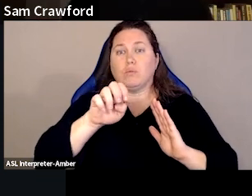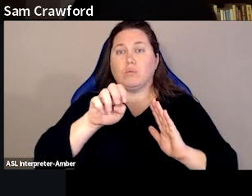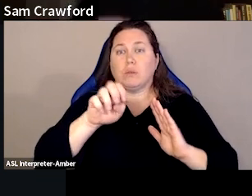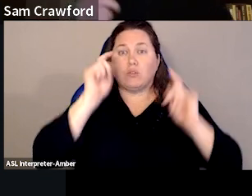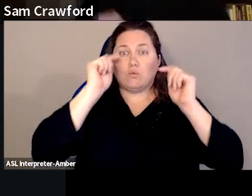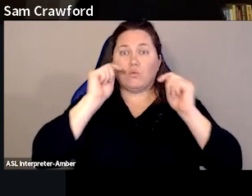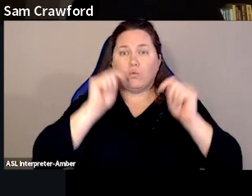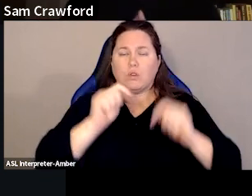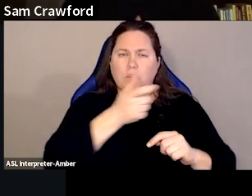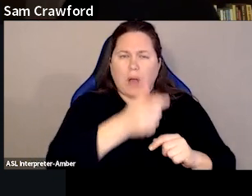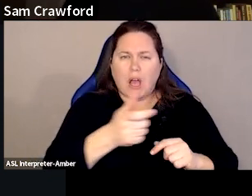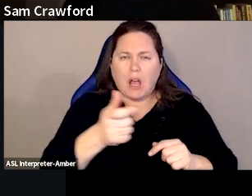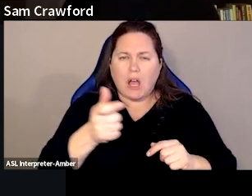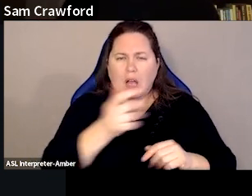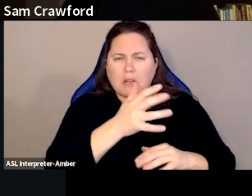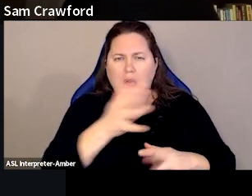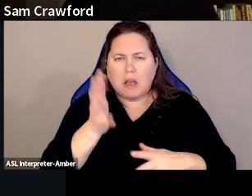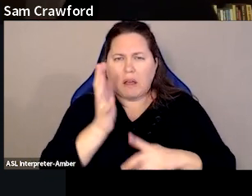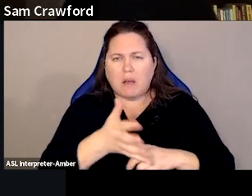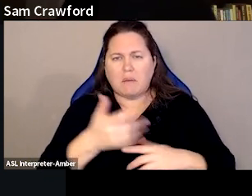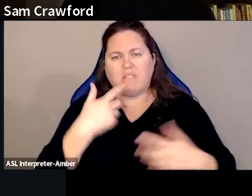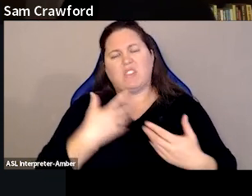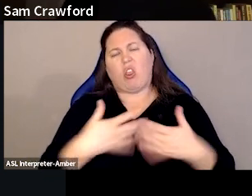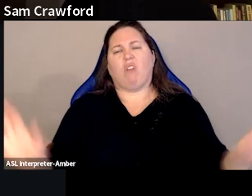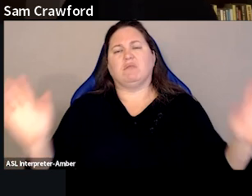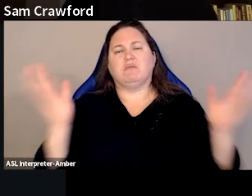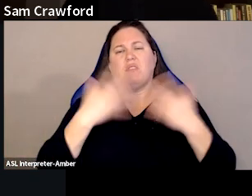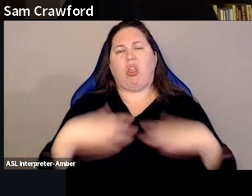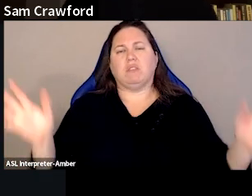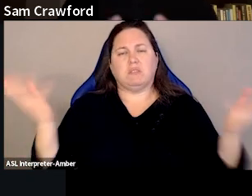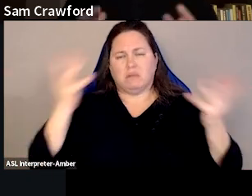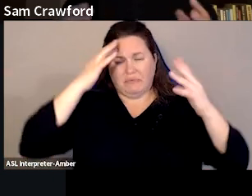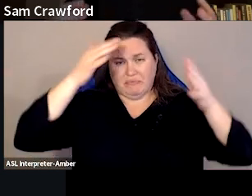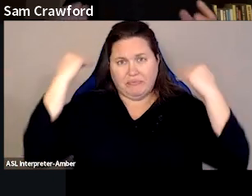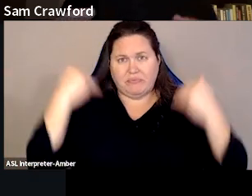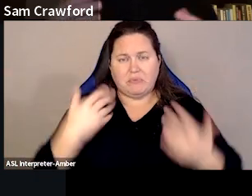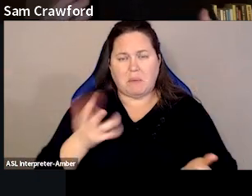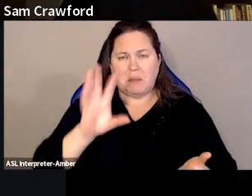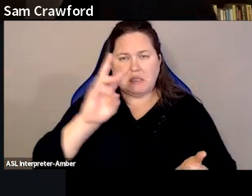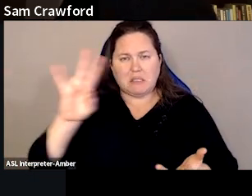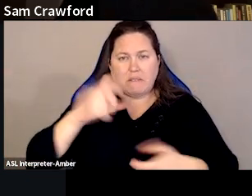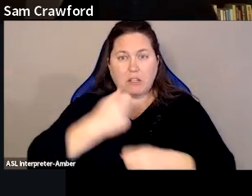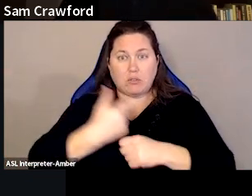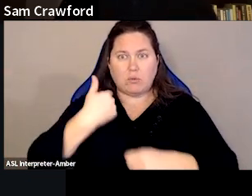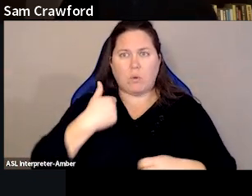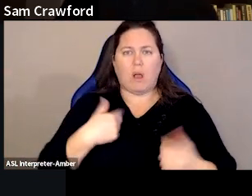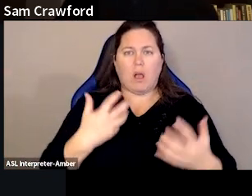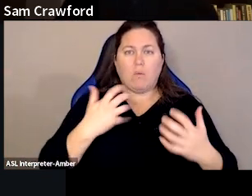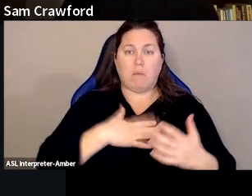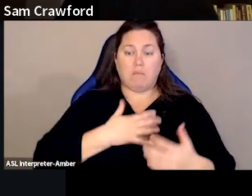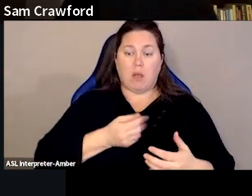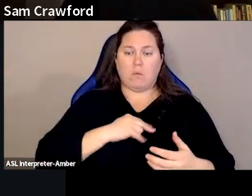minutes. I remember it must have been about 6 years ago, maybe 7. And I was trying to build my own blog for the first